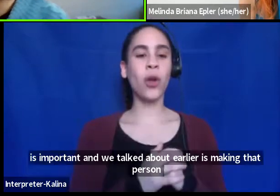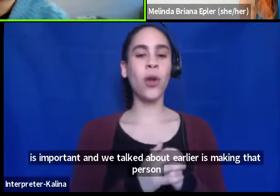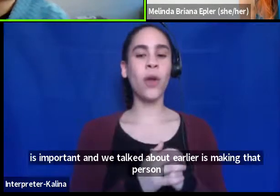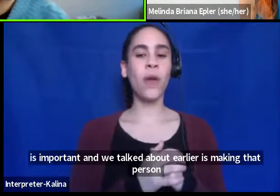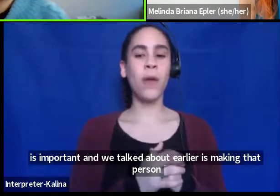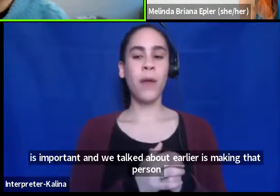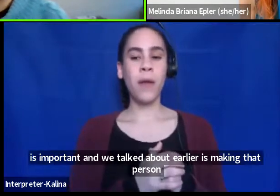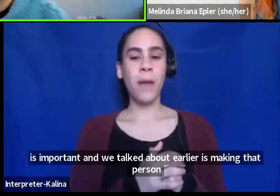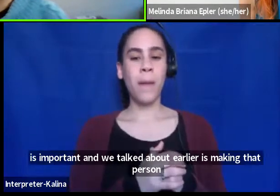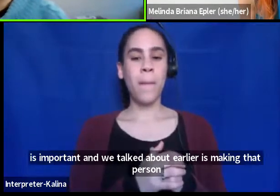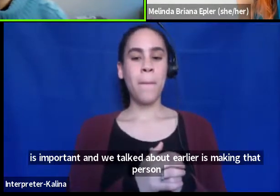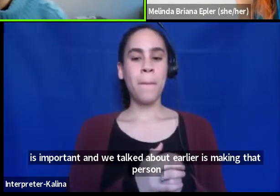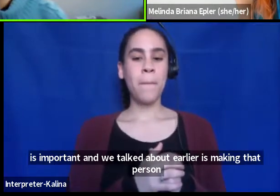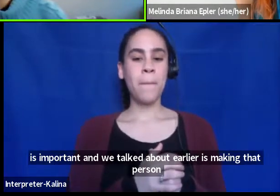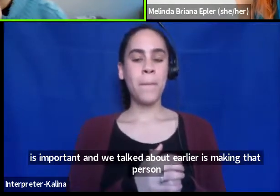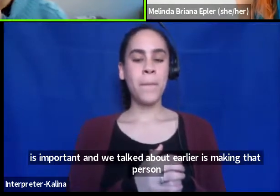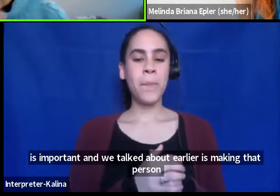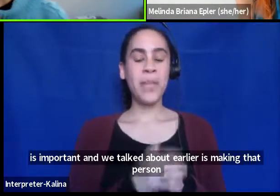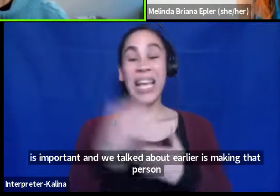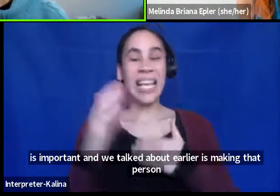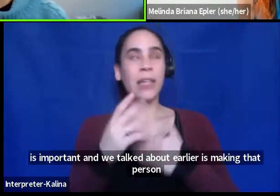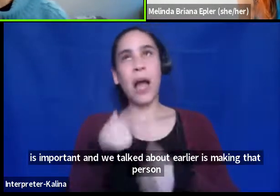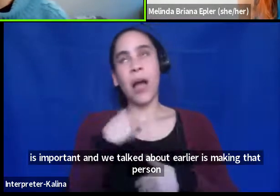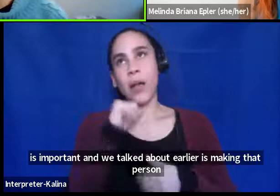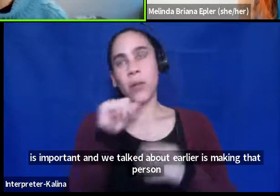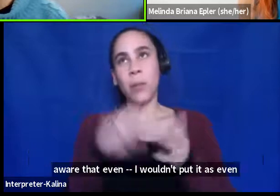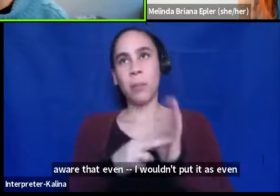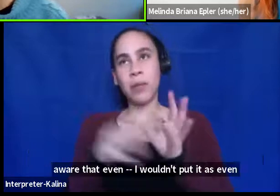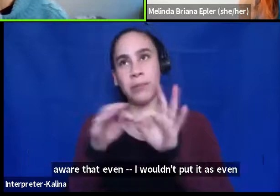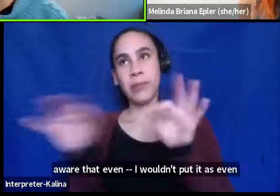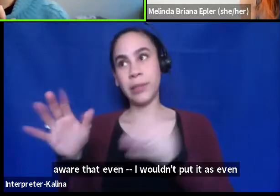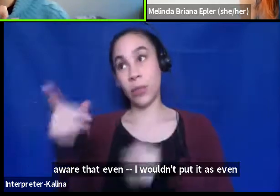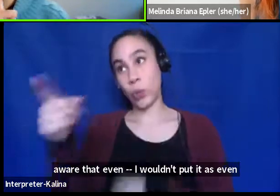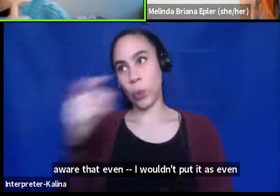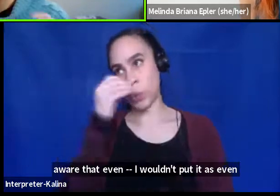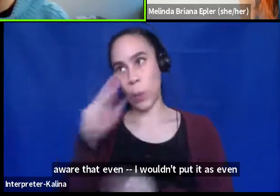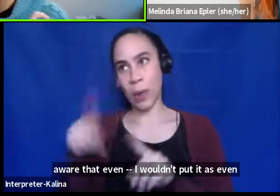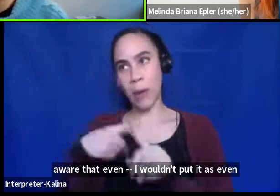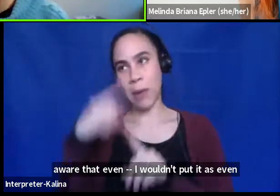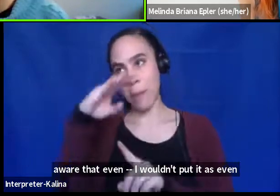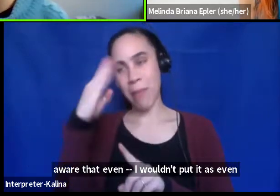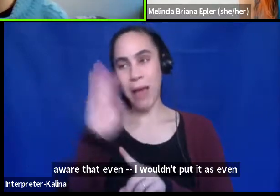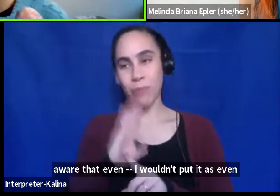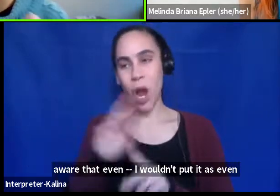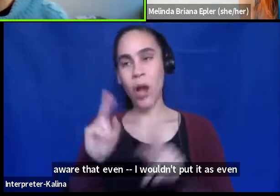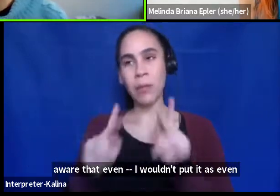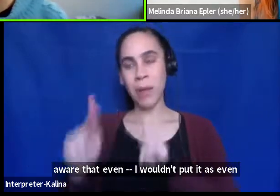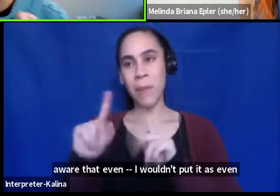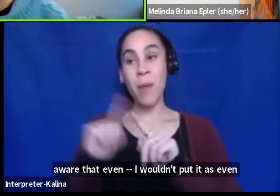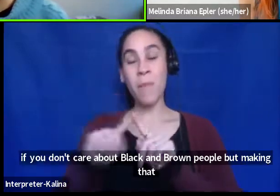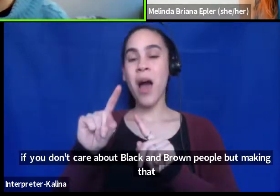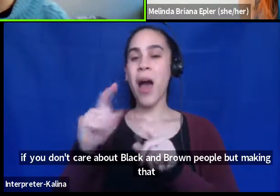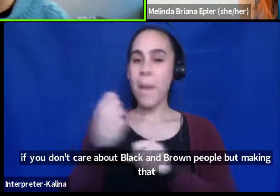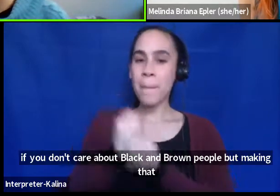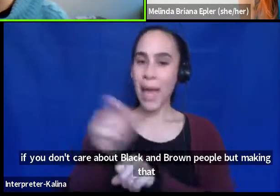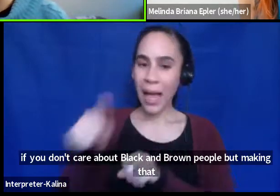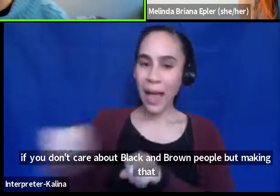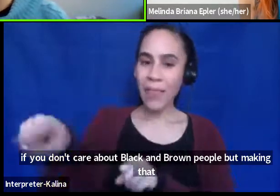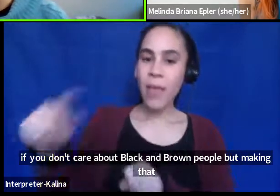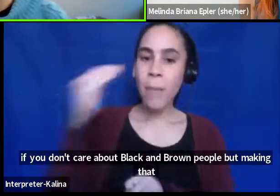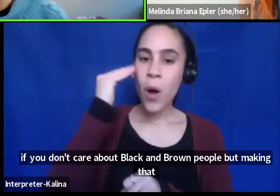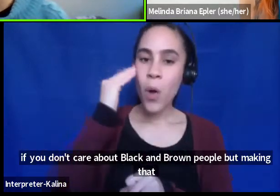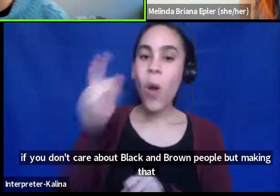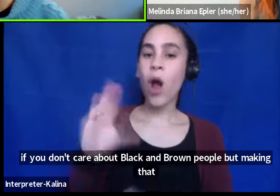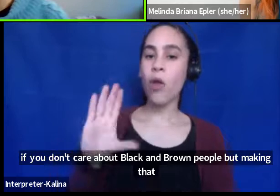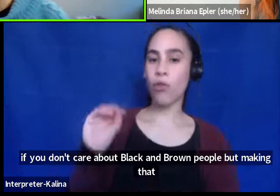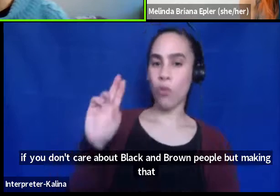if you don't care about Black and brown people, but just making that person aware that the corporation will do better.